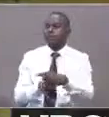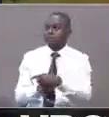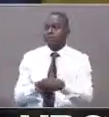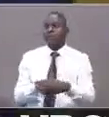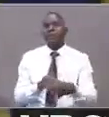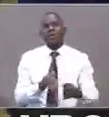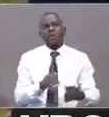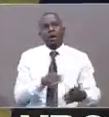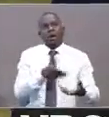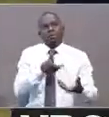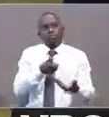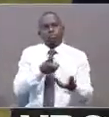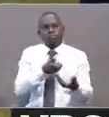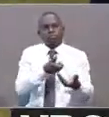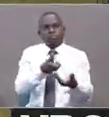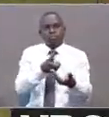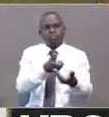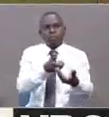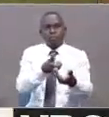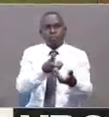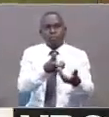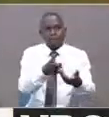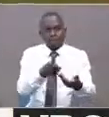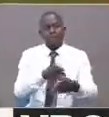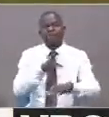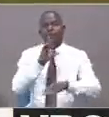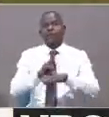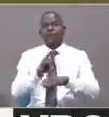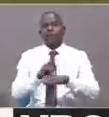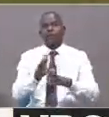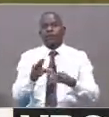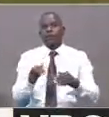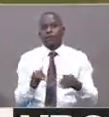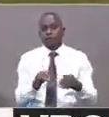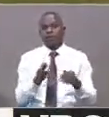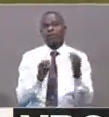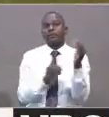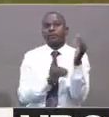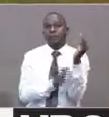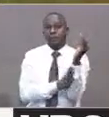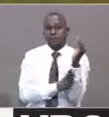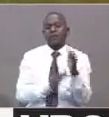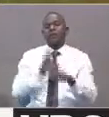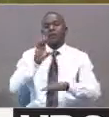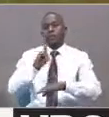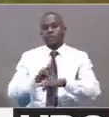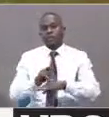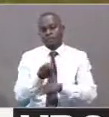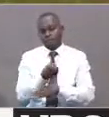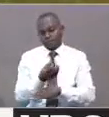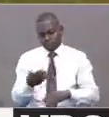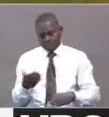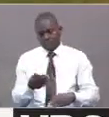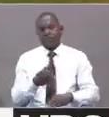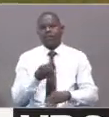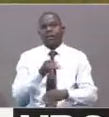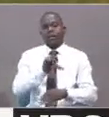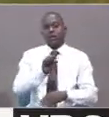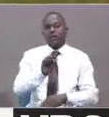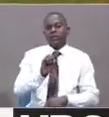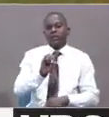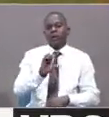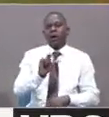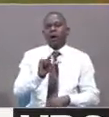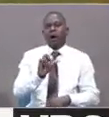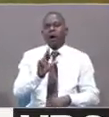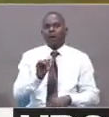getting out of the ground, where I'm going to pump it, then I determine the amount of energy that I need. And that's how you determine the number and the size of solar panels. And we're going to do